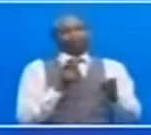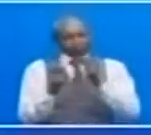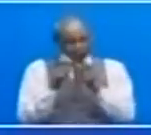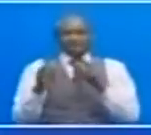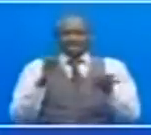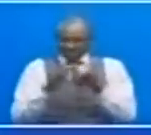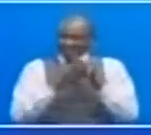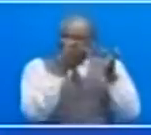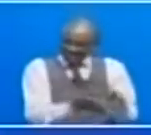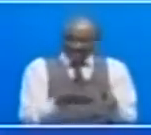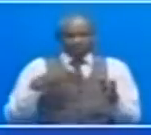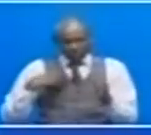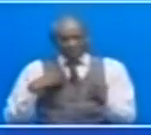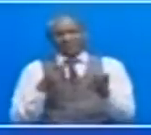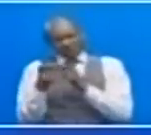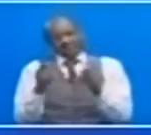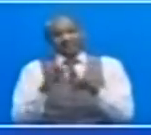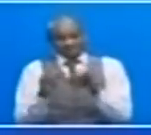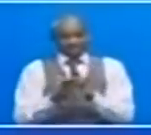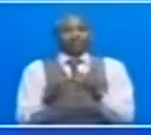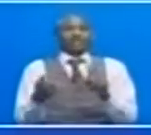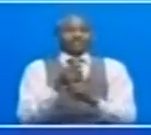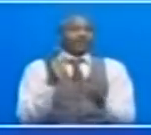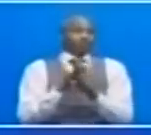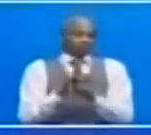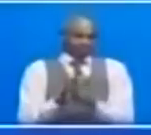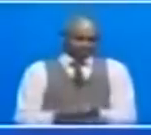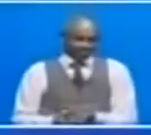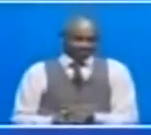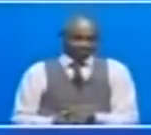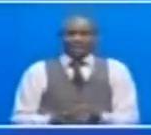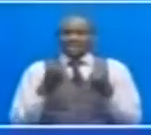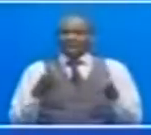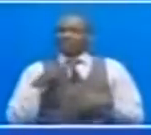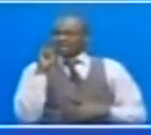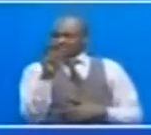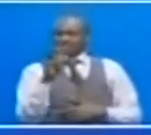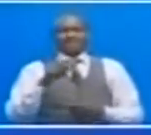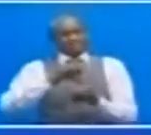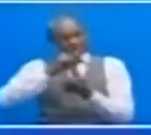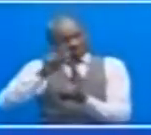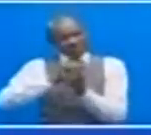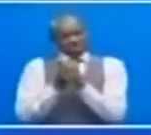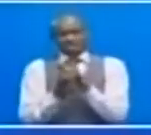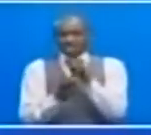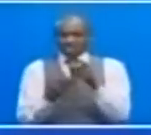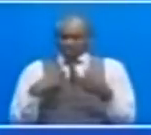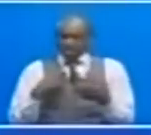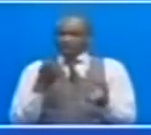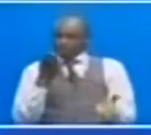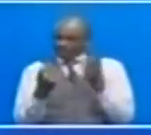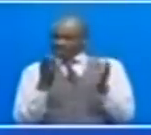That's what helped us to achieve those results. Interesting. And looking at your turnaround strategy, we've also seen, compared